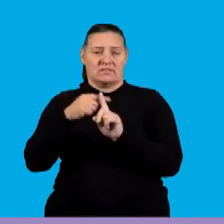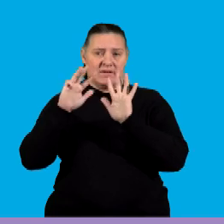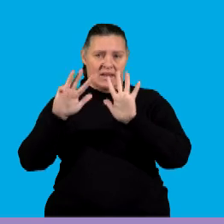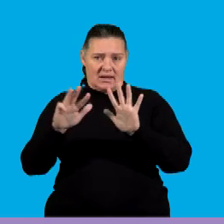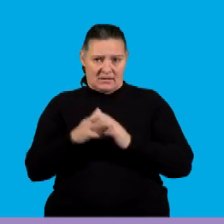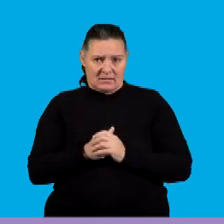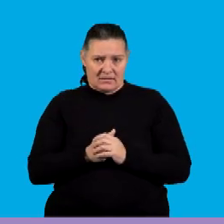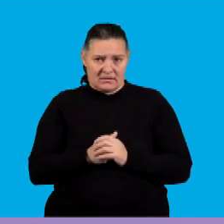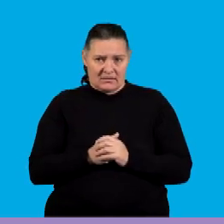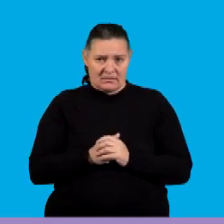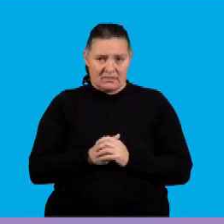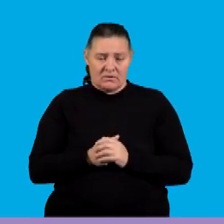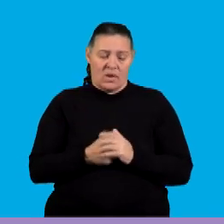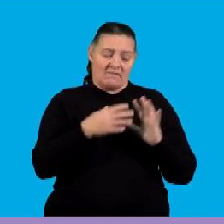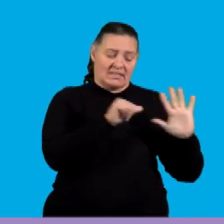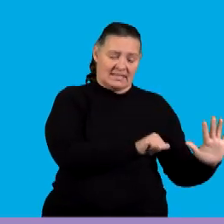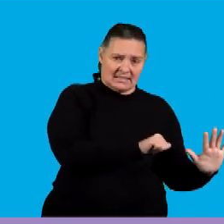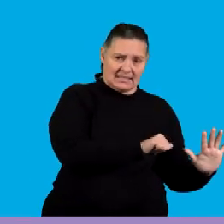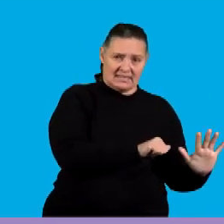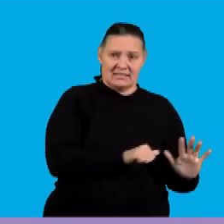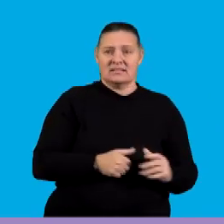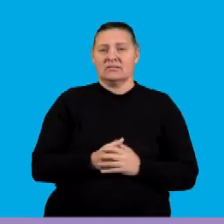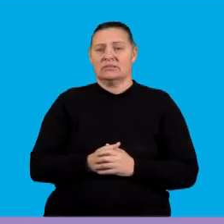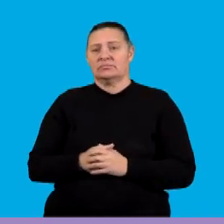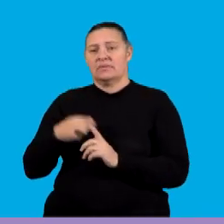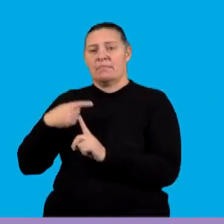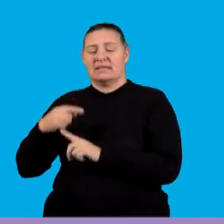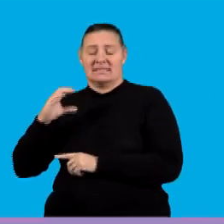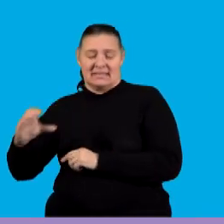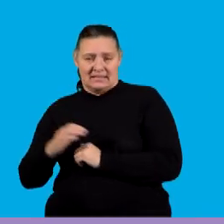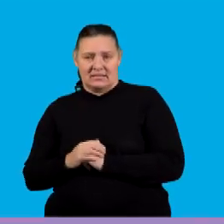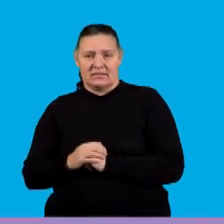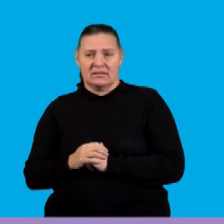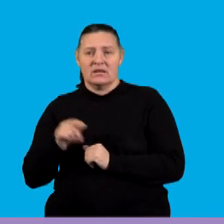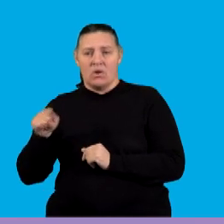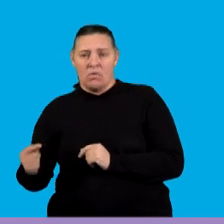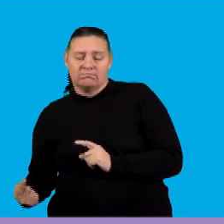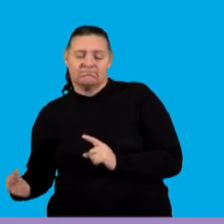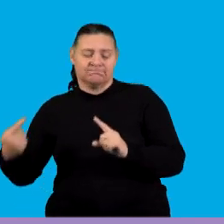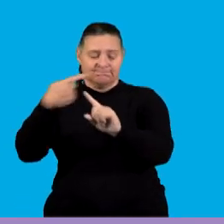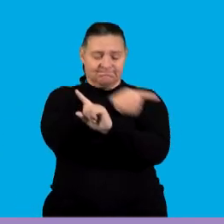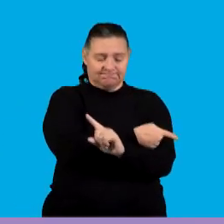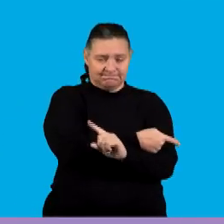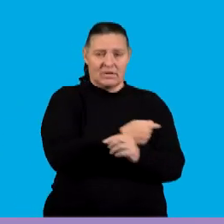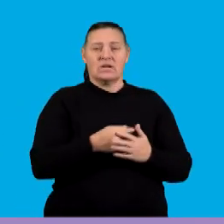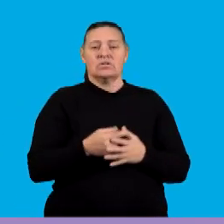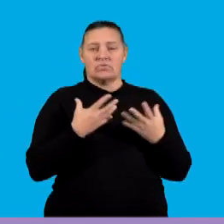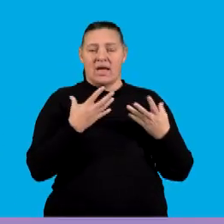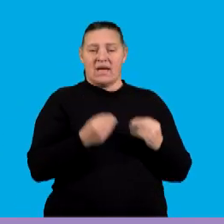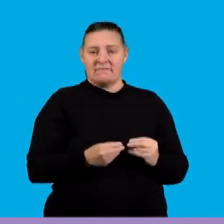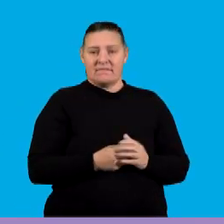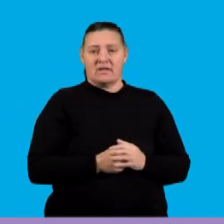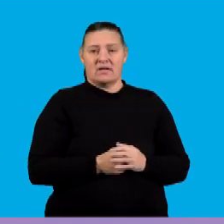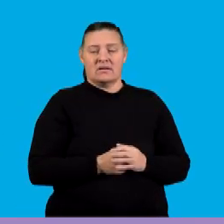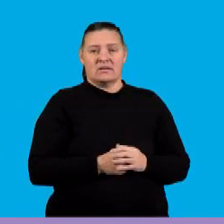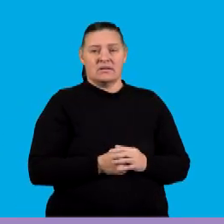+9. And on this side we have the 6. Then we are going to be using the additive inverse of 9 so that we can